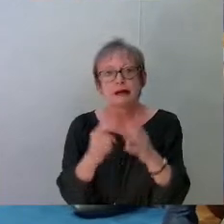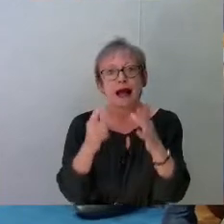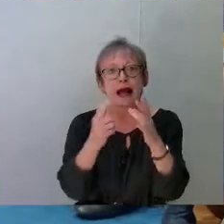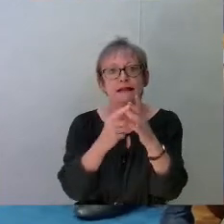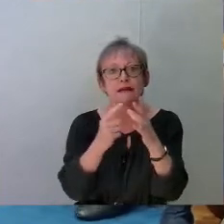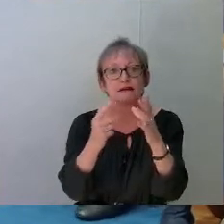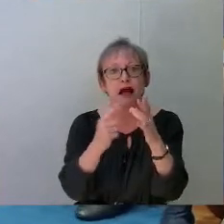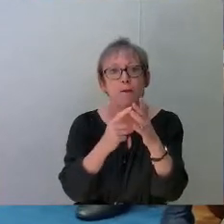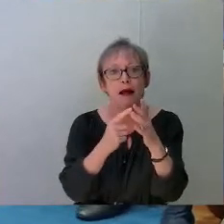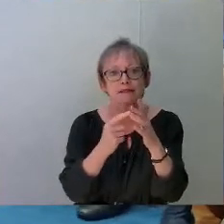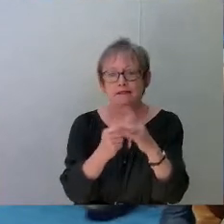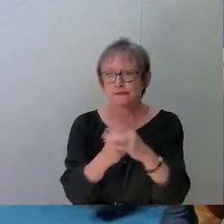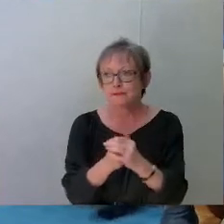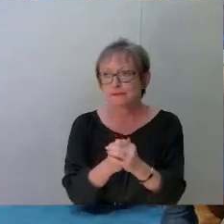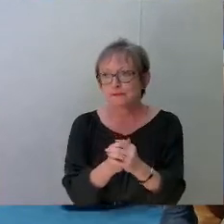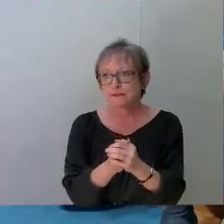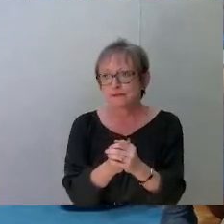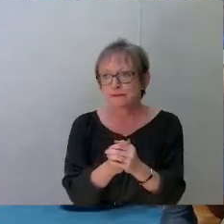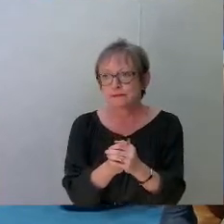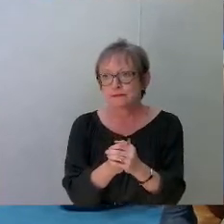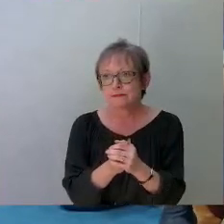Alexander Amat.